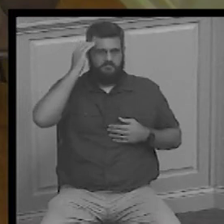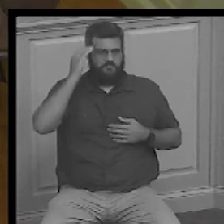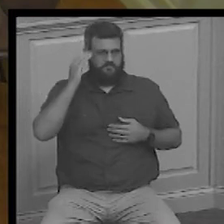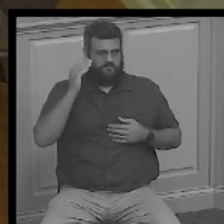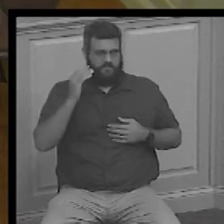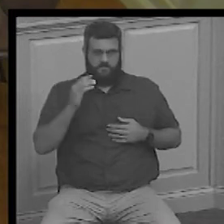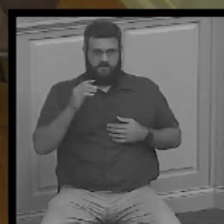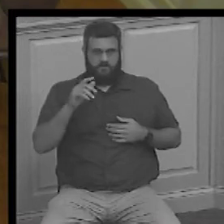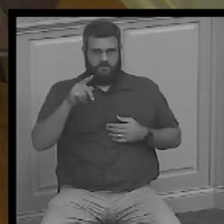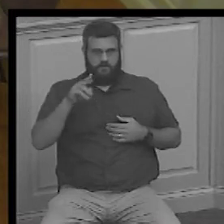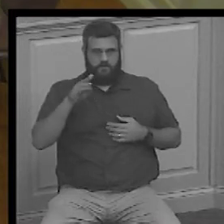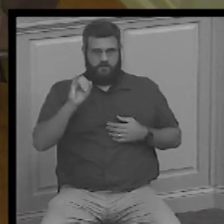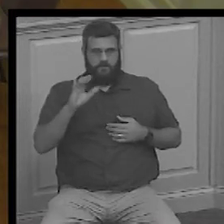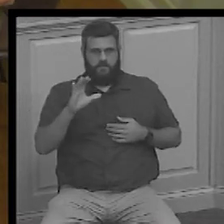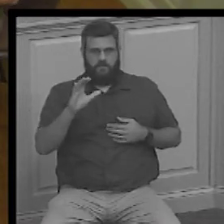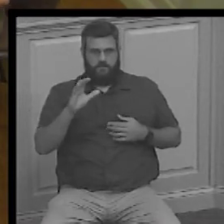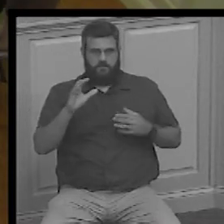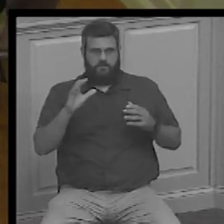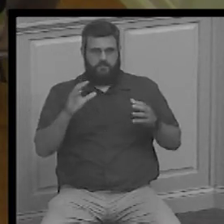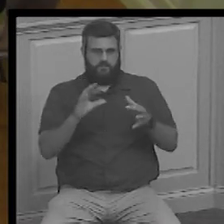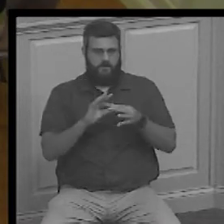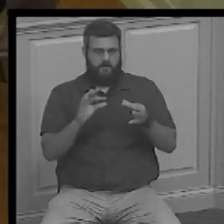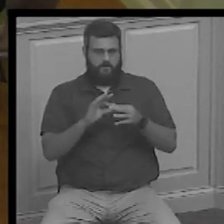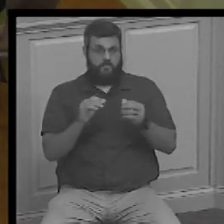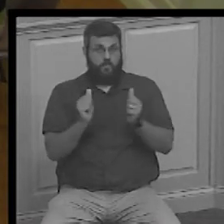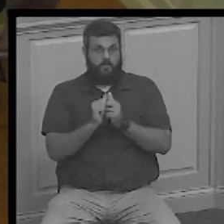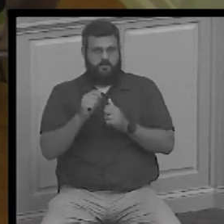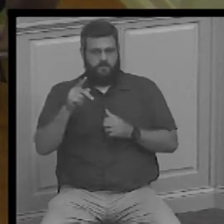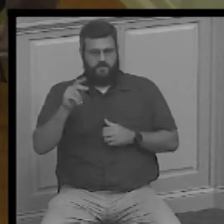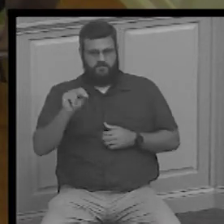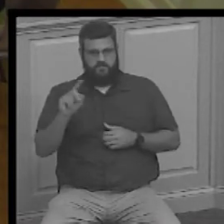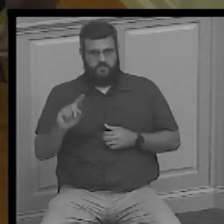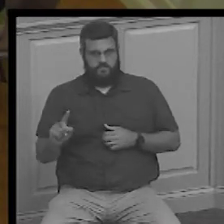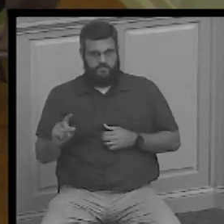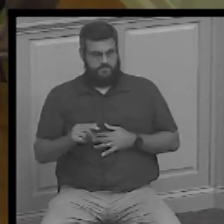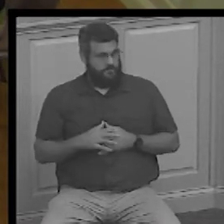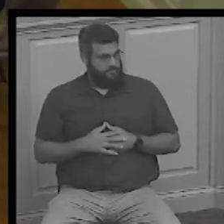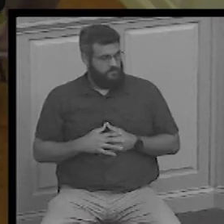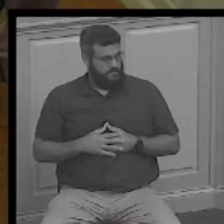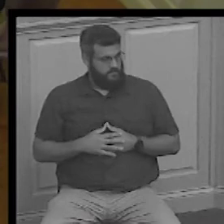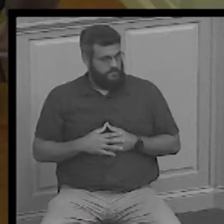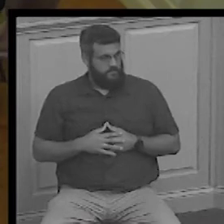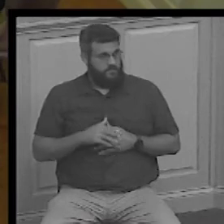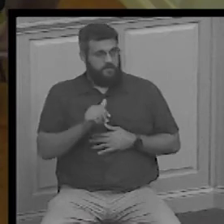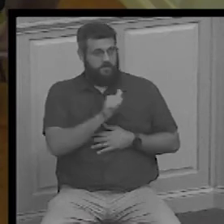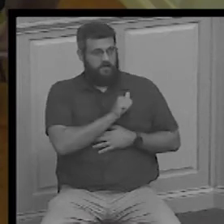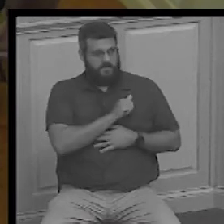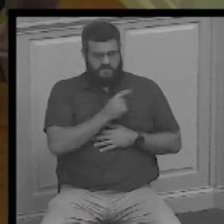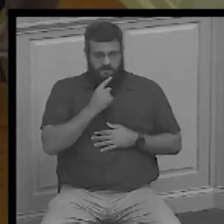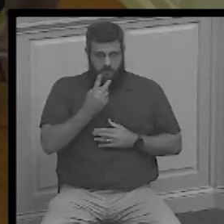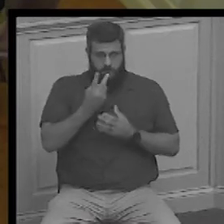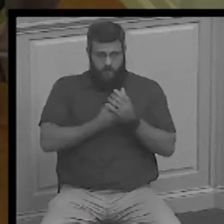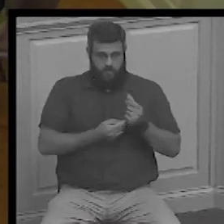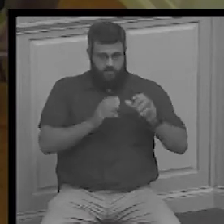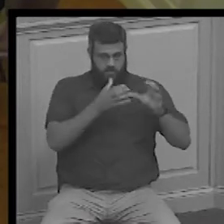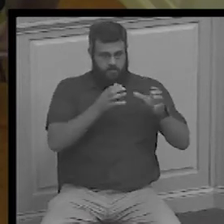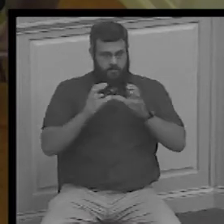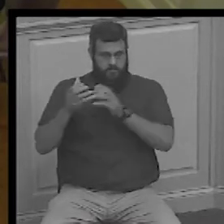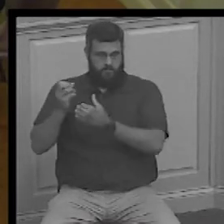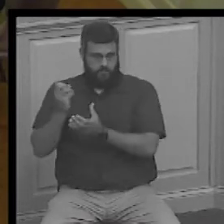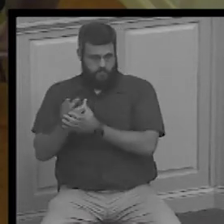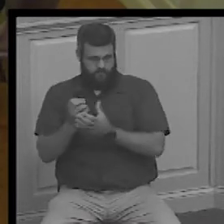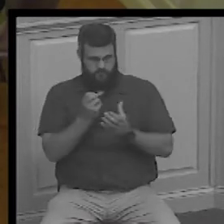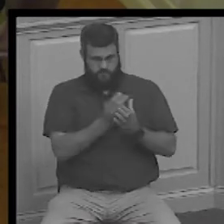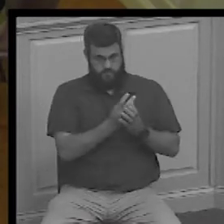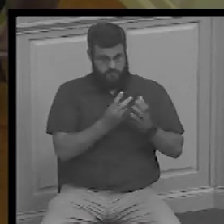for public comment at that time, too. With planning and zoning as well. Well, you saying both bodies have to approve,